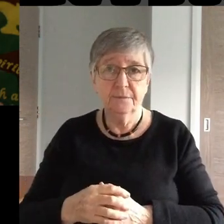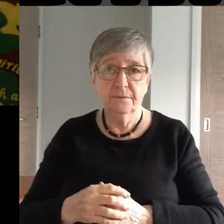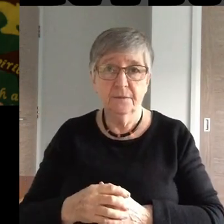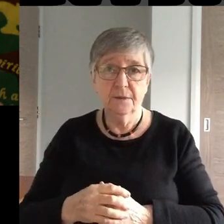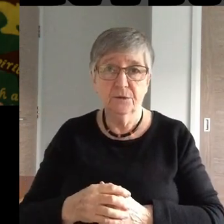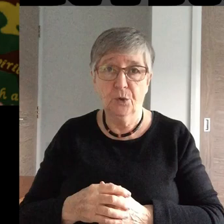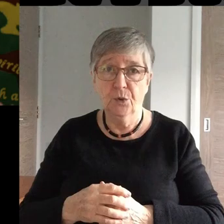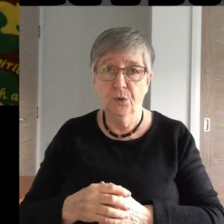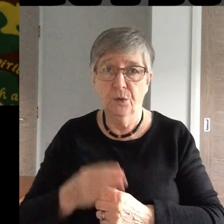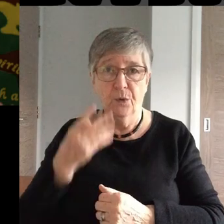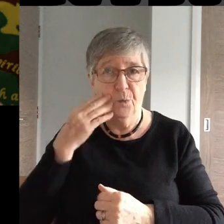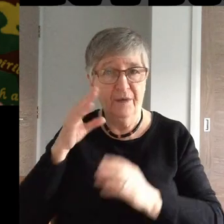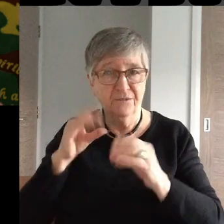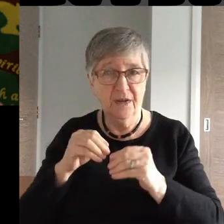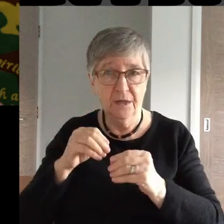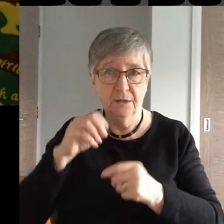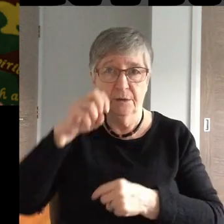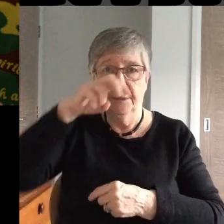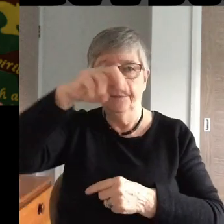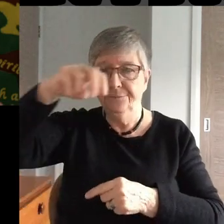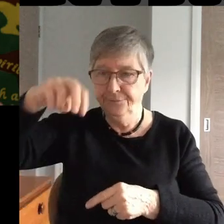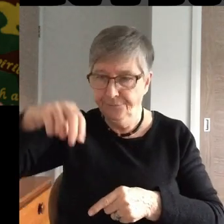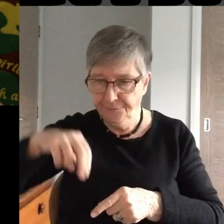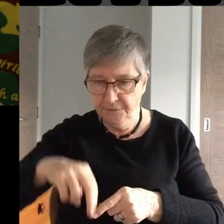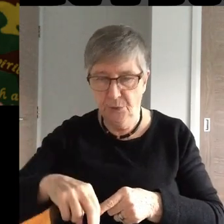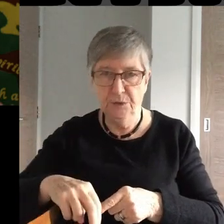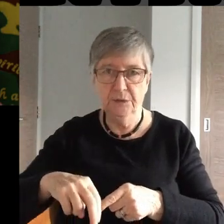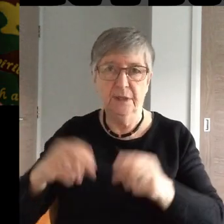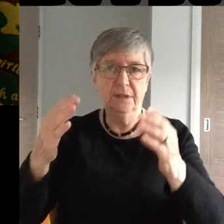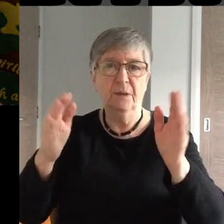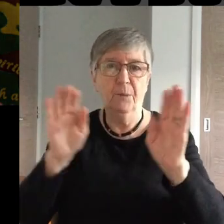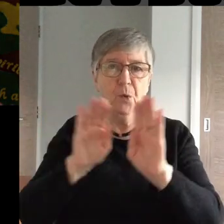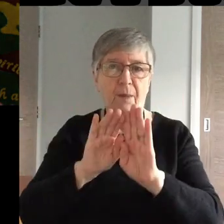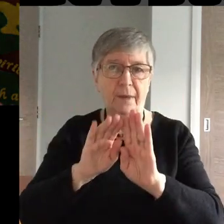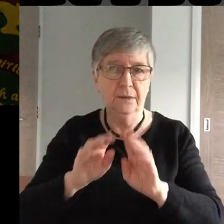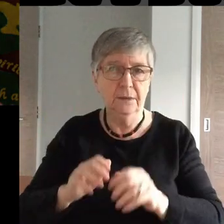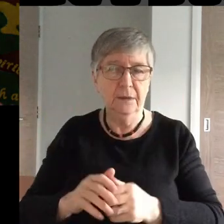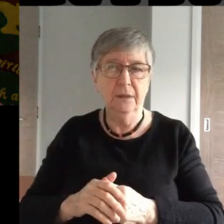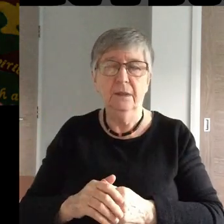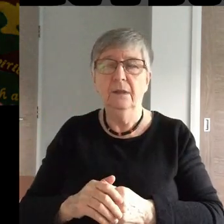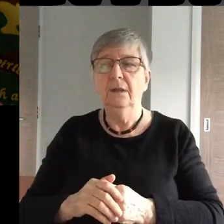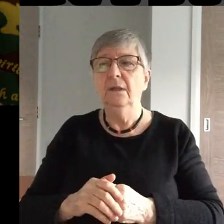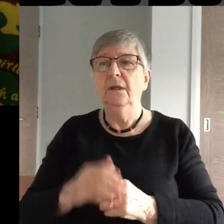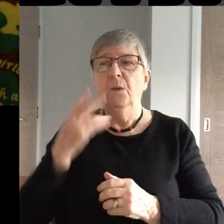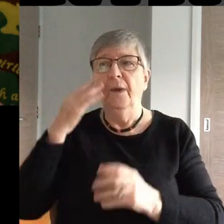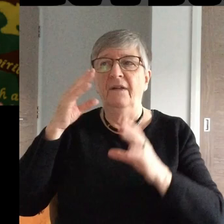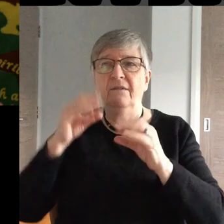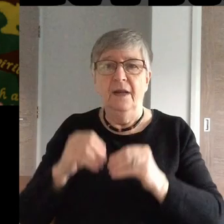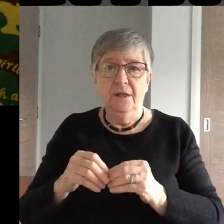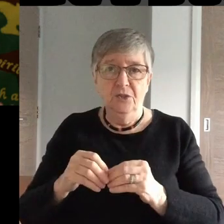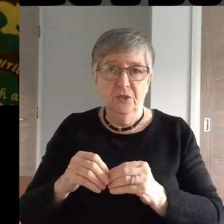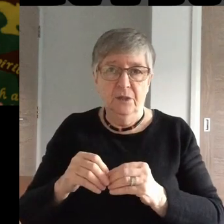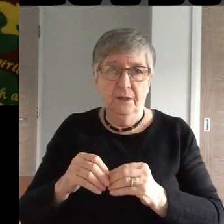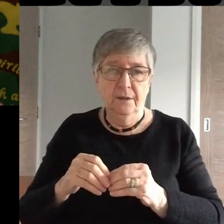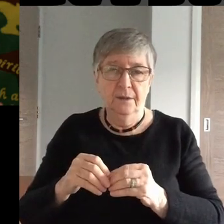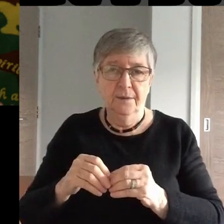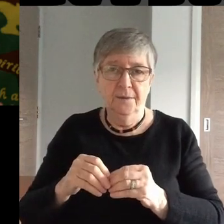And so off he went down the stairs of the pulpit at the end of the service,